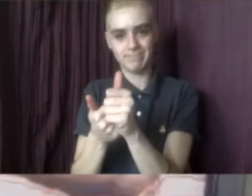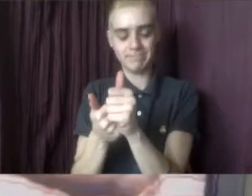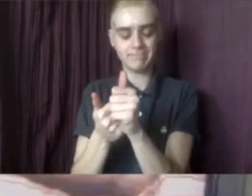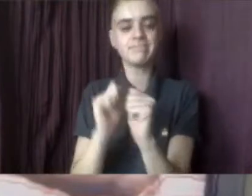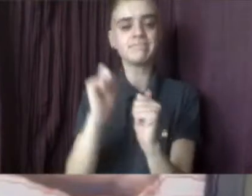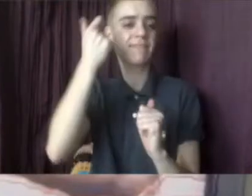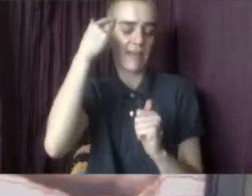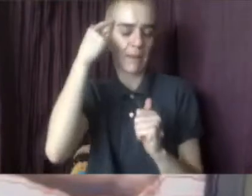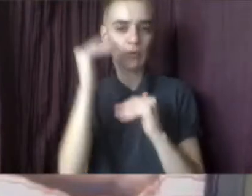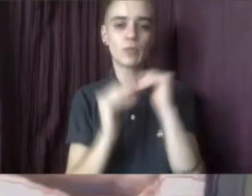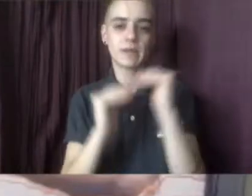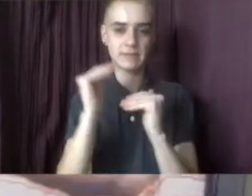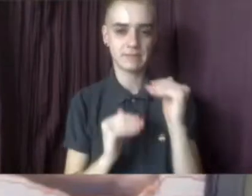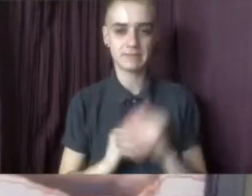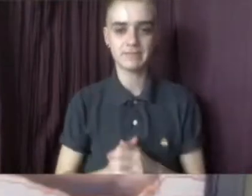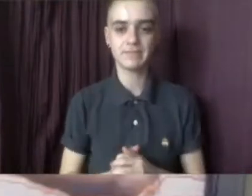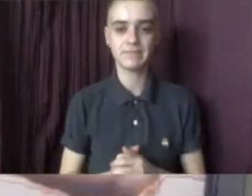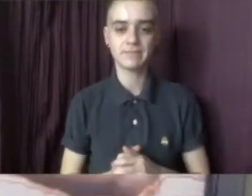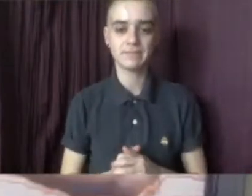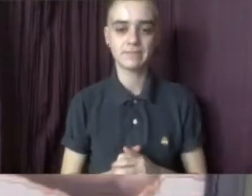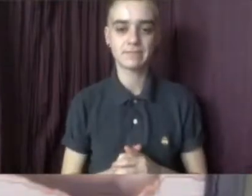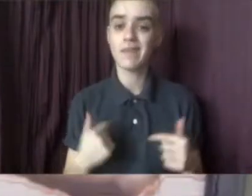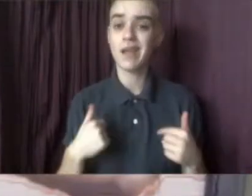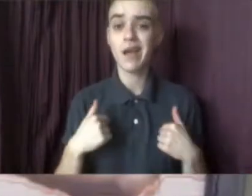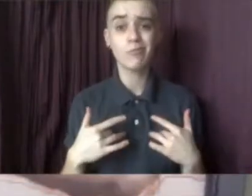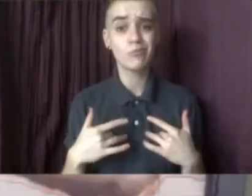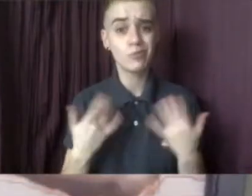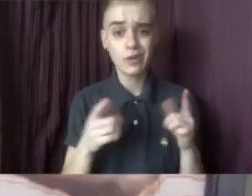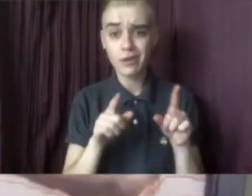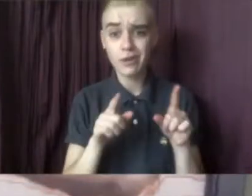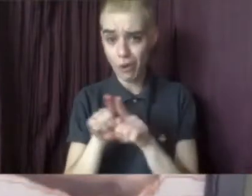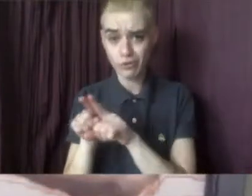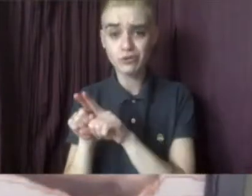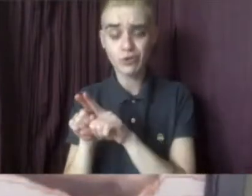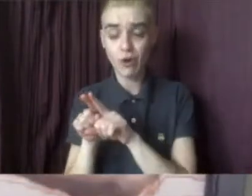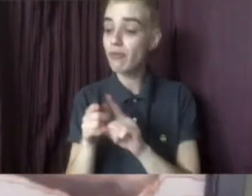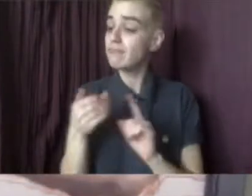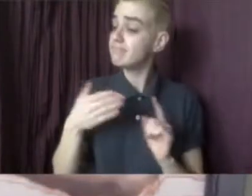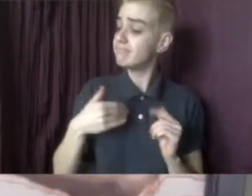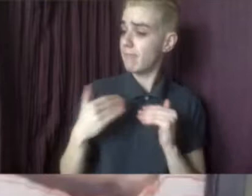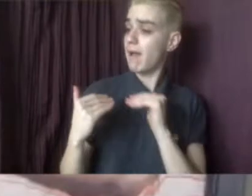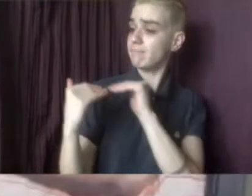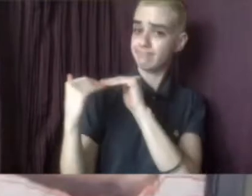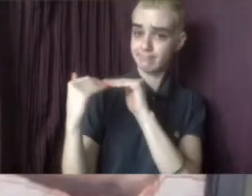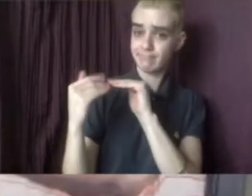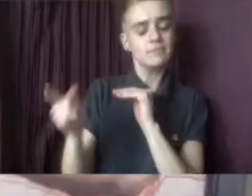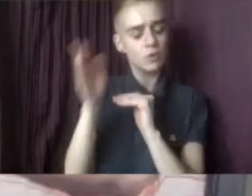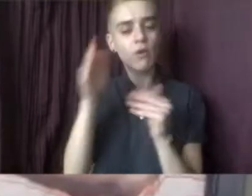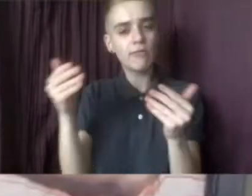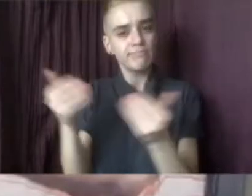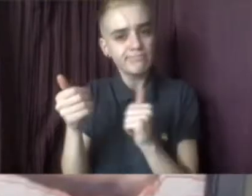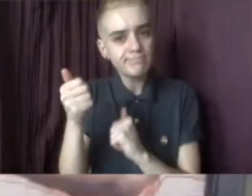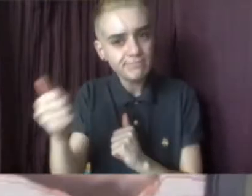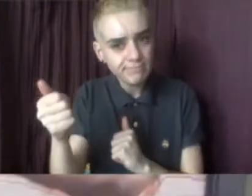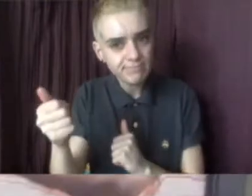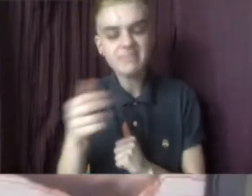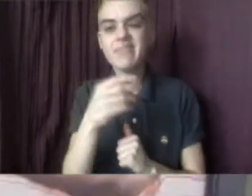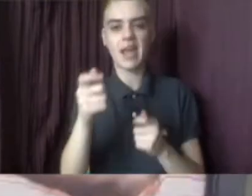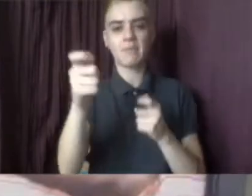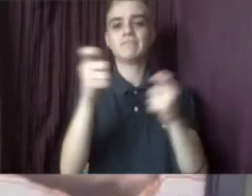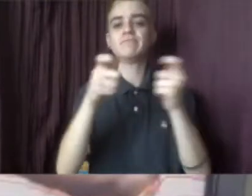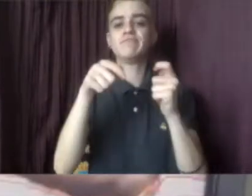will be learning today, and I am so glad that you could join us for this important dialogue. Alan?